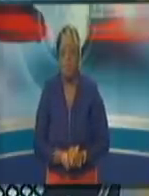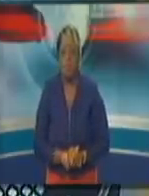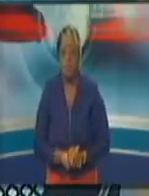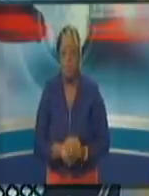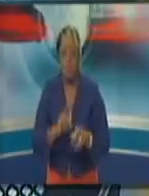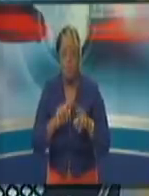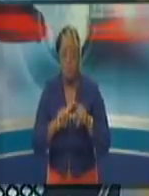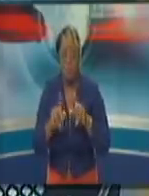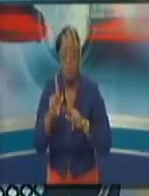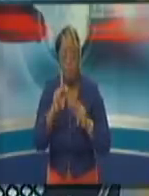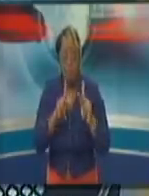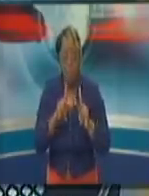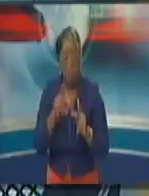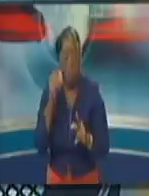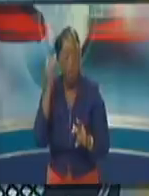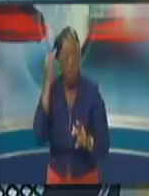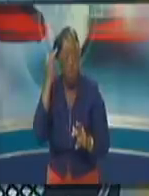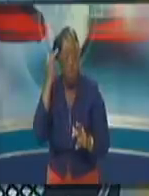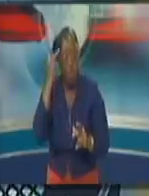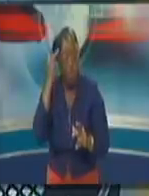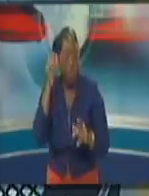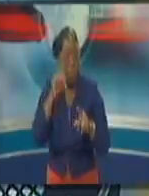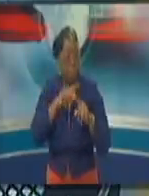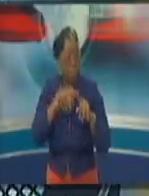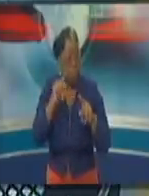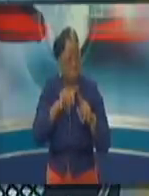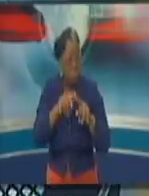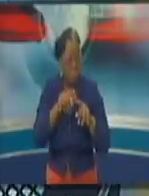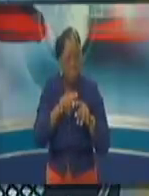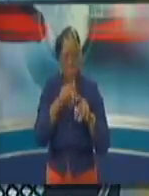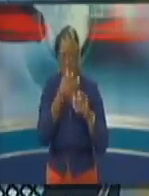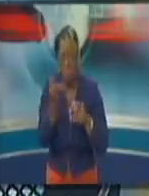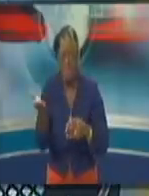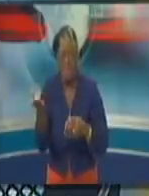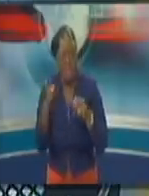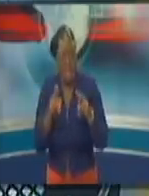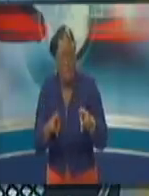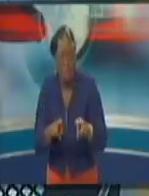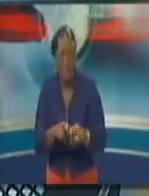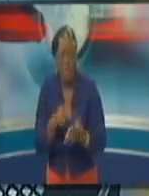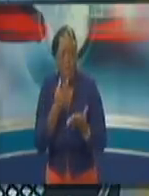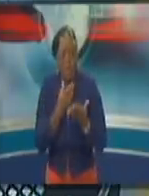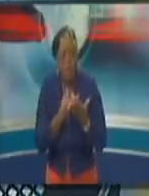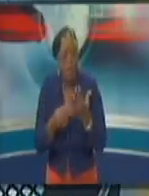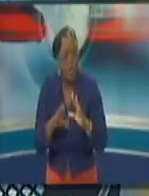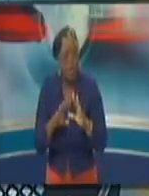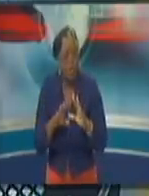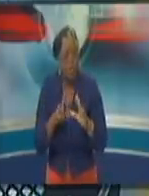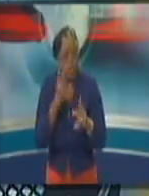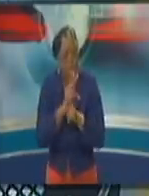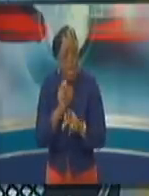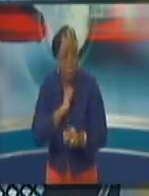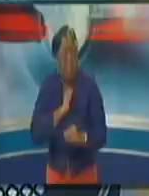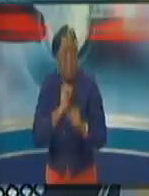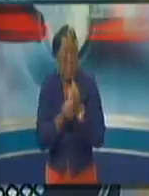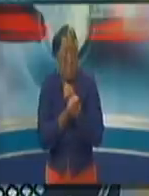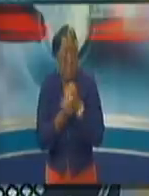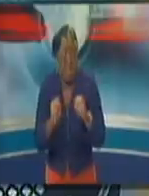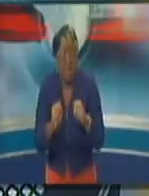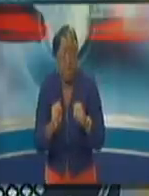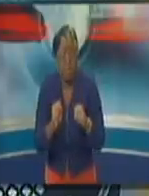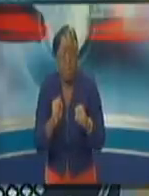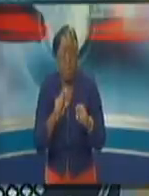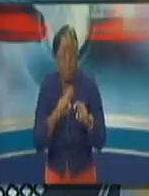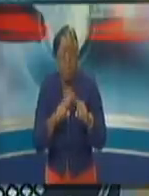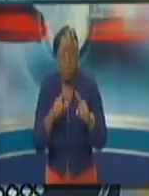but people tend to know their situation and to know what they can do to keep themselves safe, but at the same